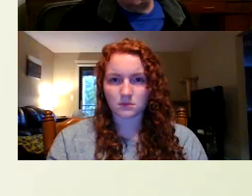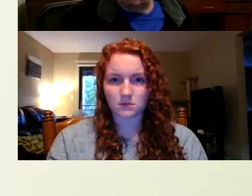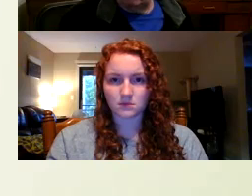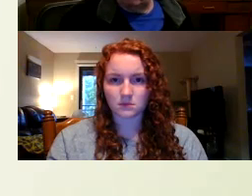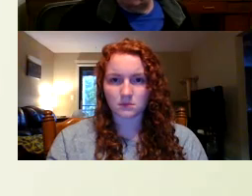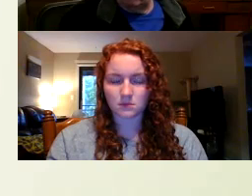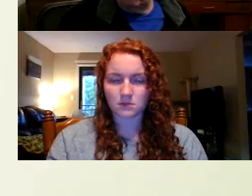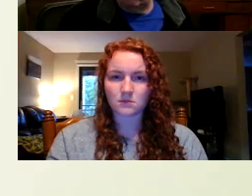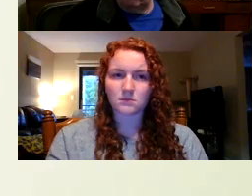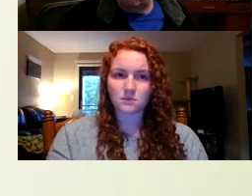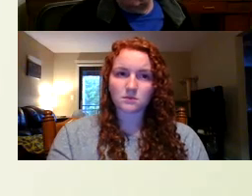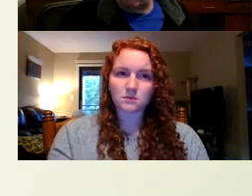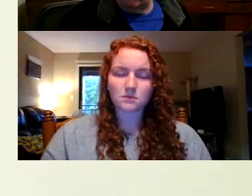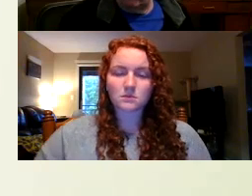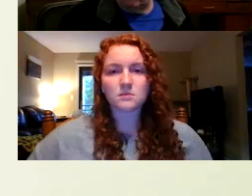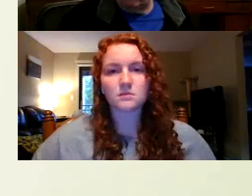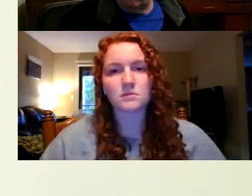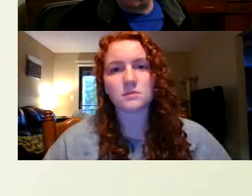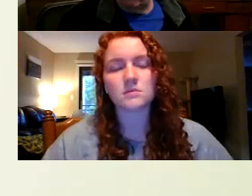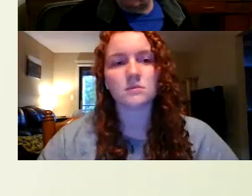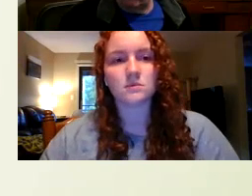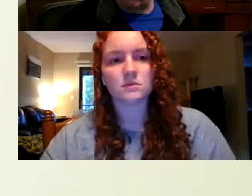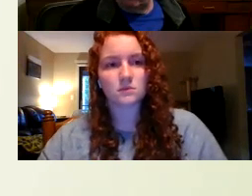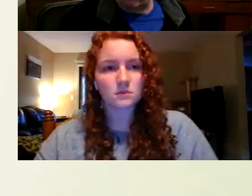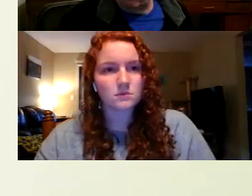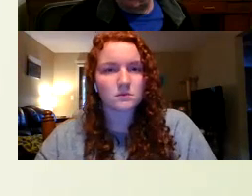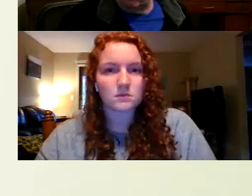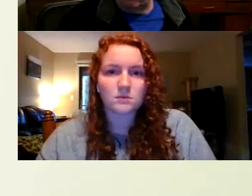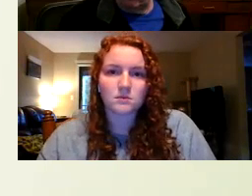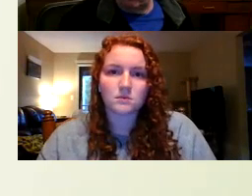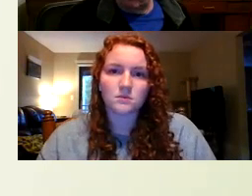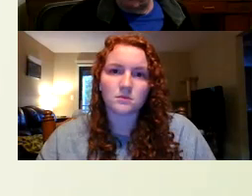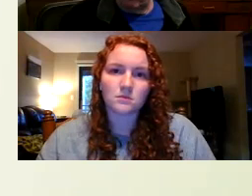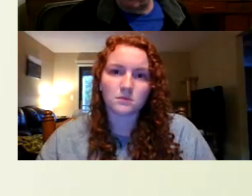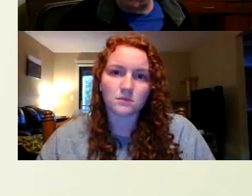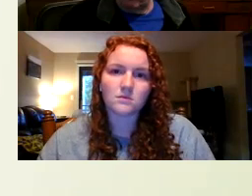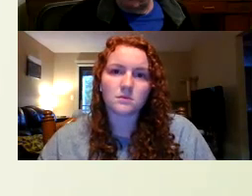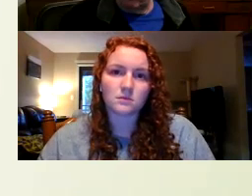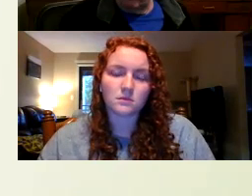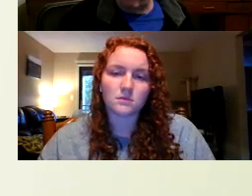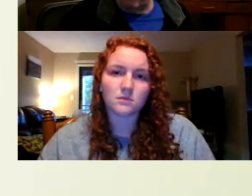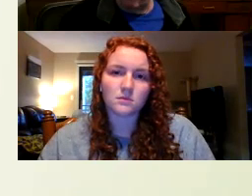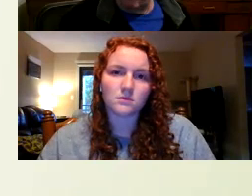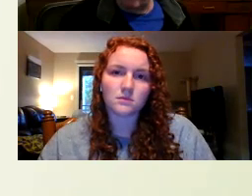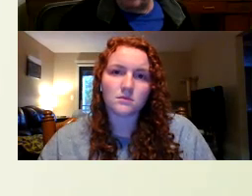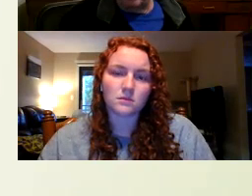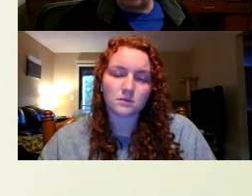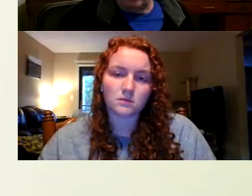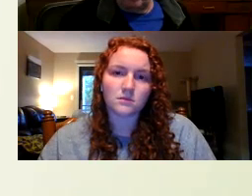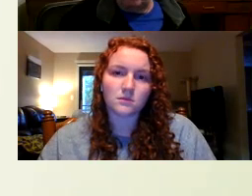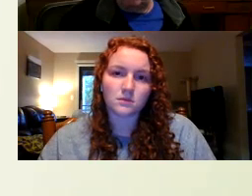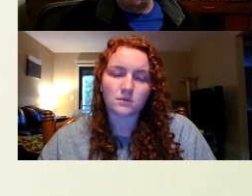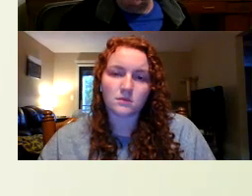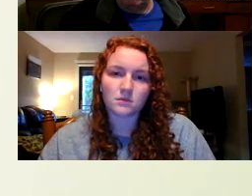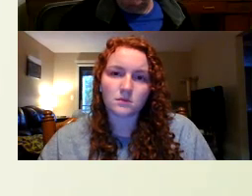Sometimes they have once a month. Sometimes they have just one training during a year,